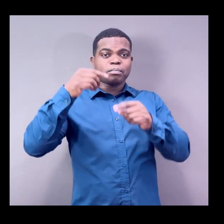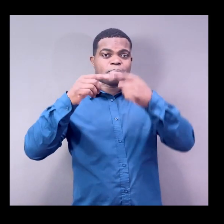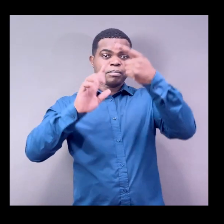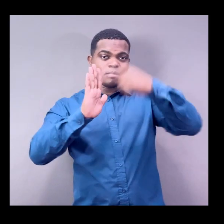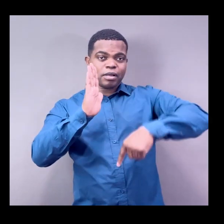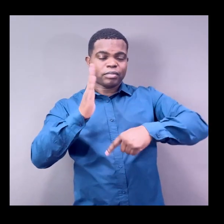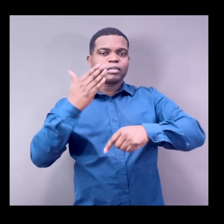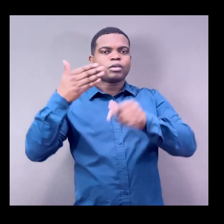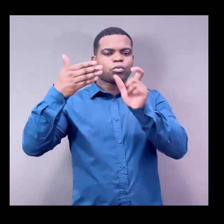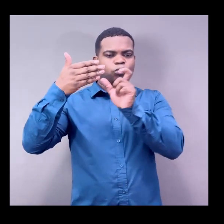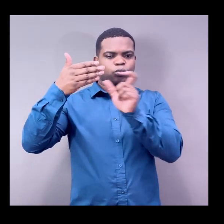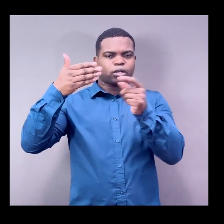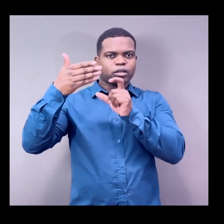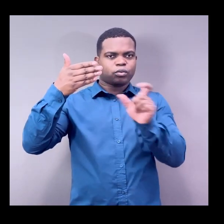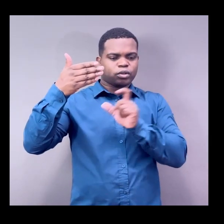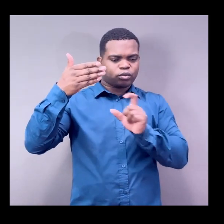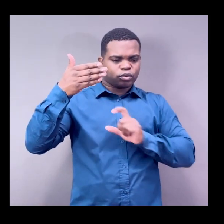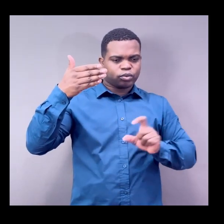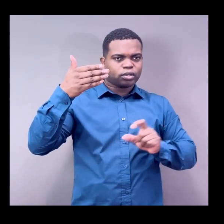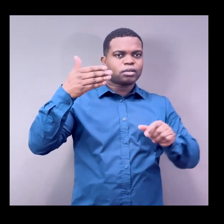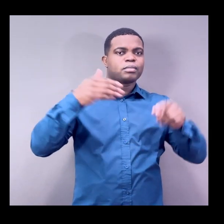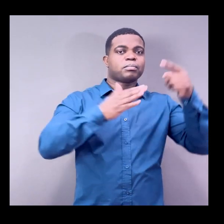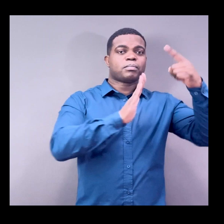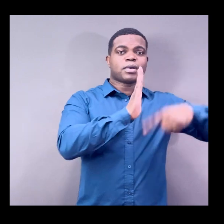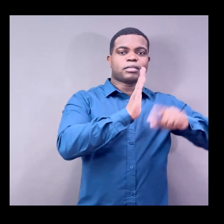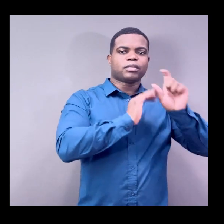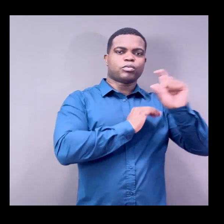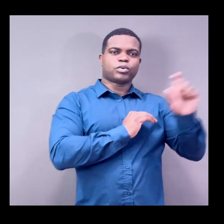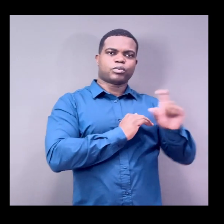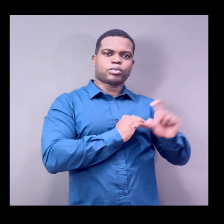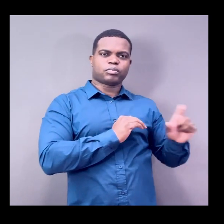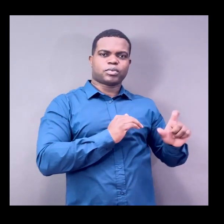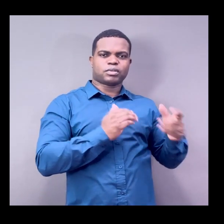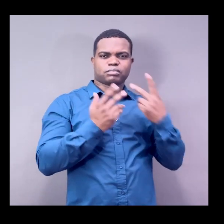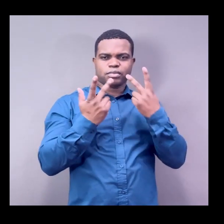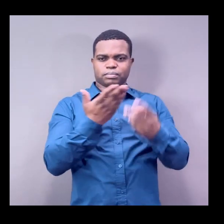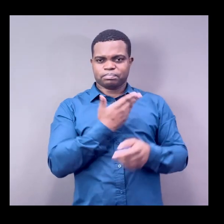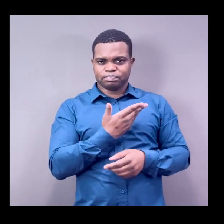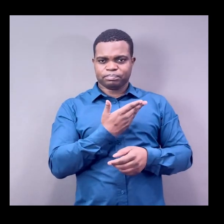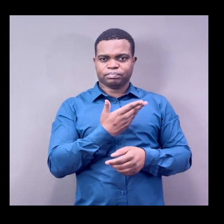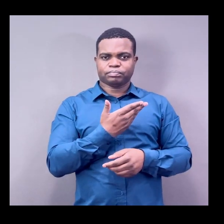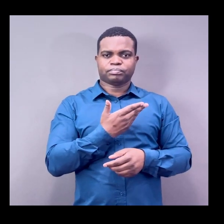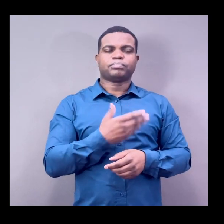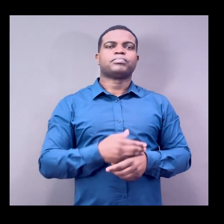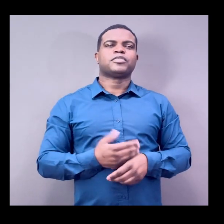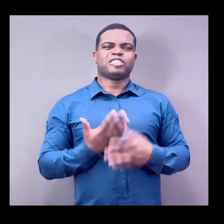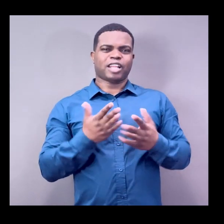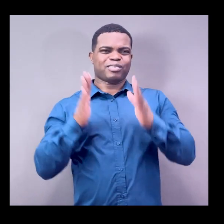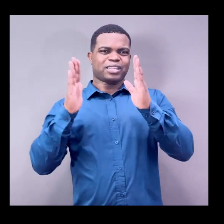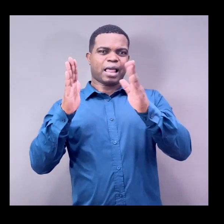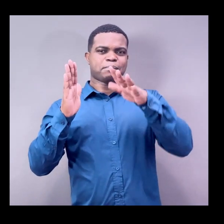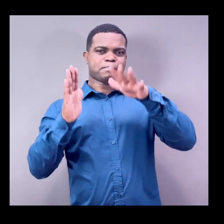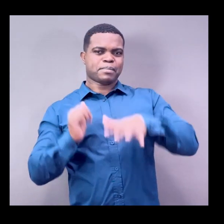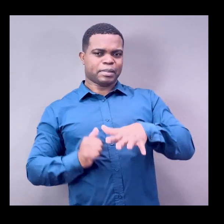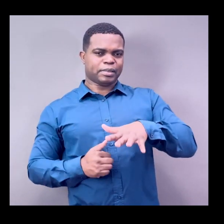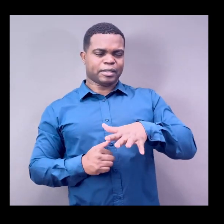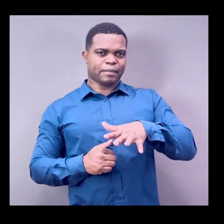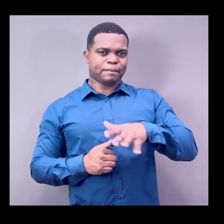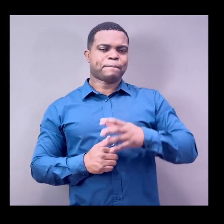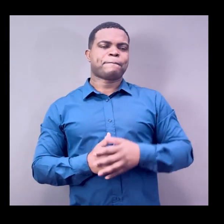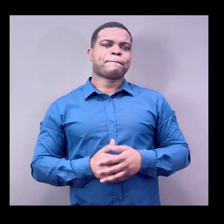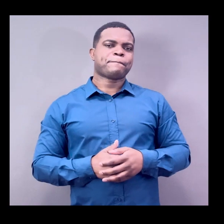into weeks. So you can see that we have month 1, which is